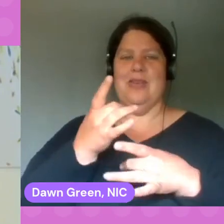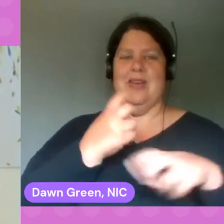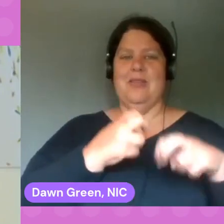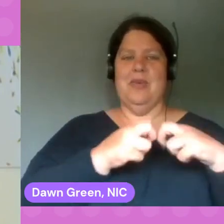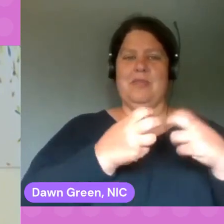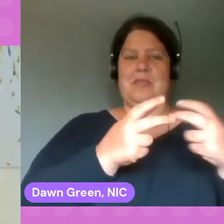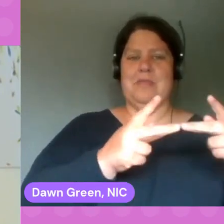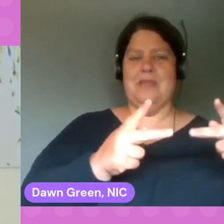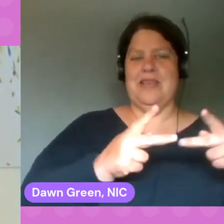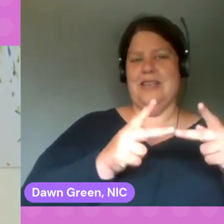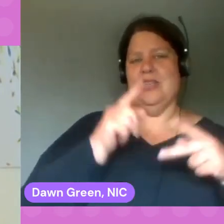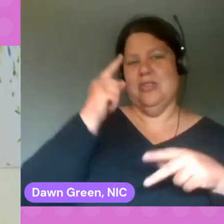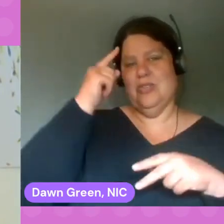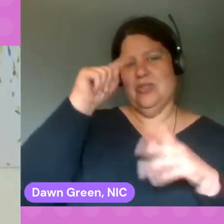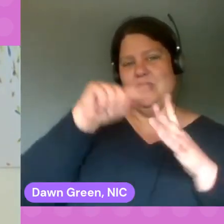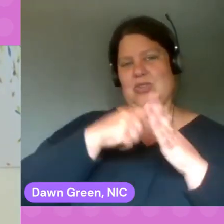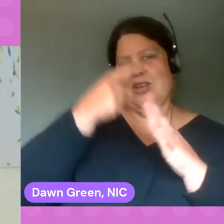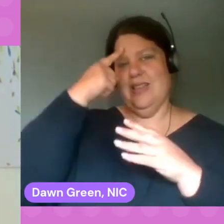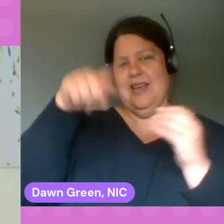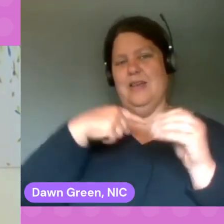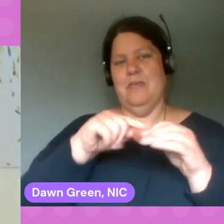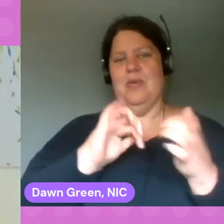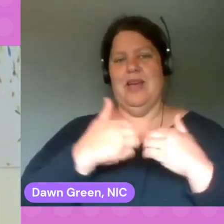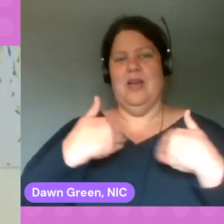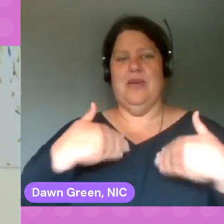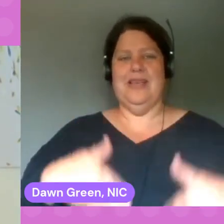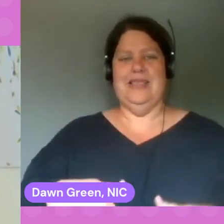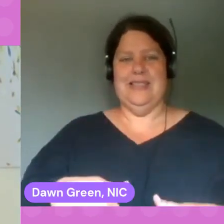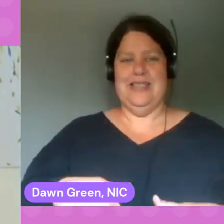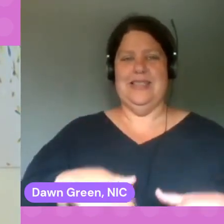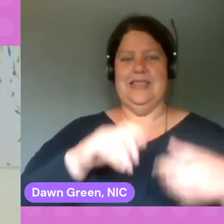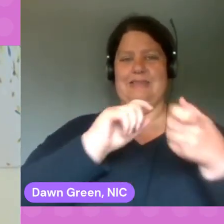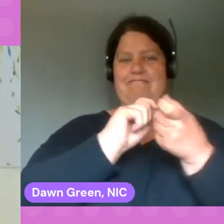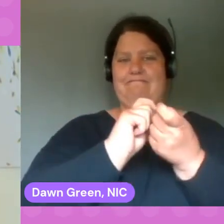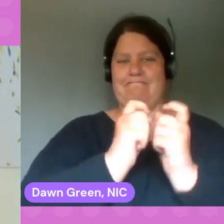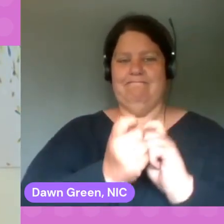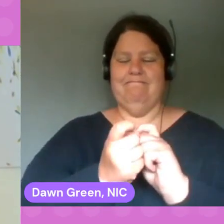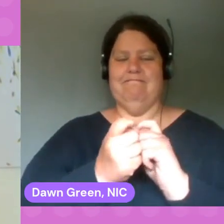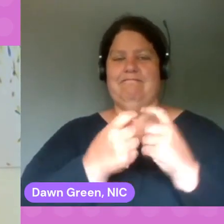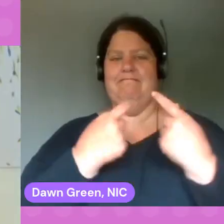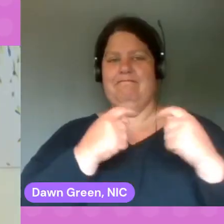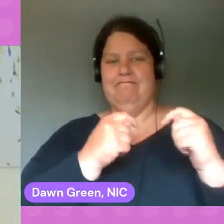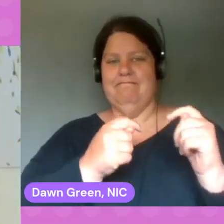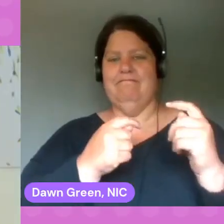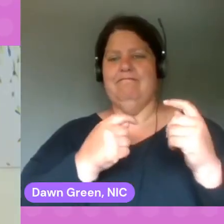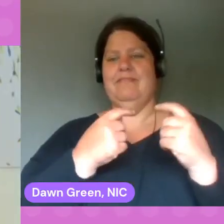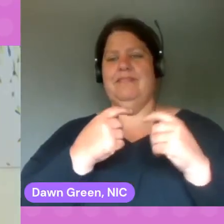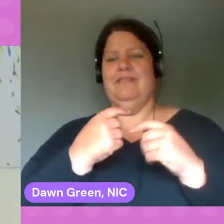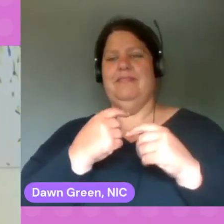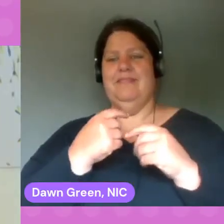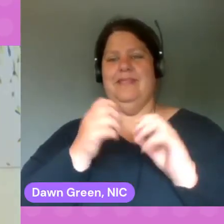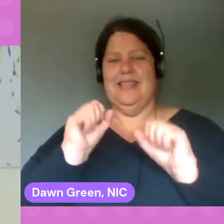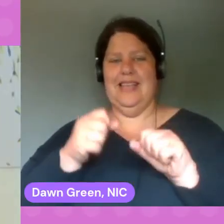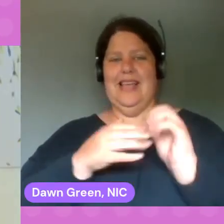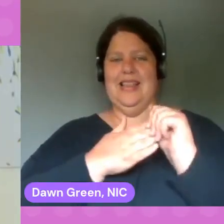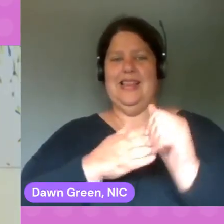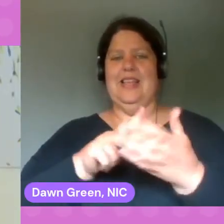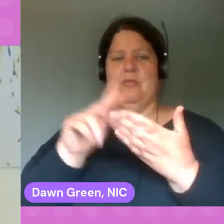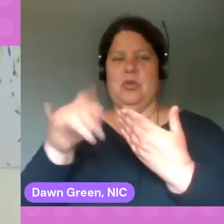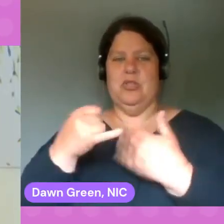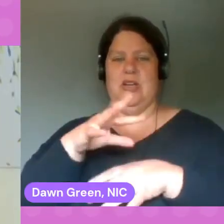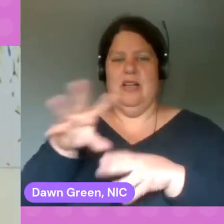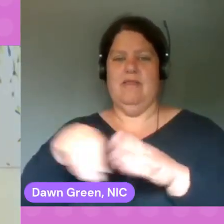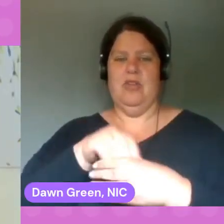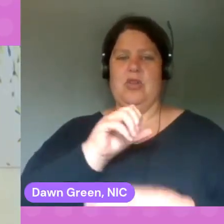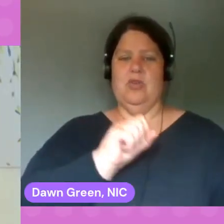thinking about how these physical tinkering explorations can lead to projects that involve Scratch and